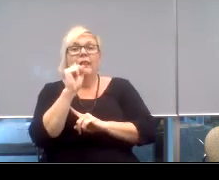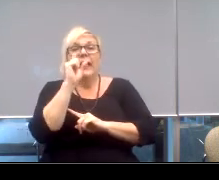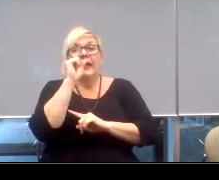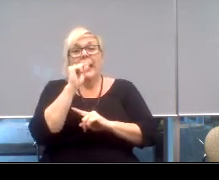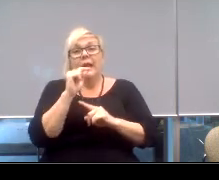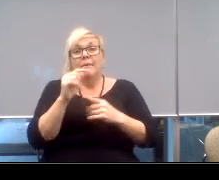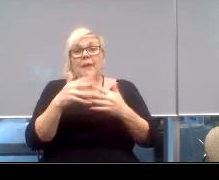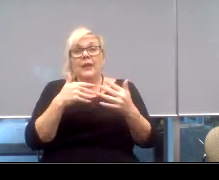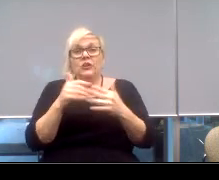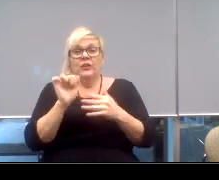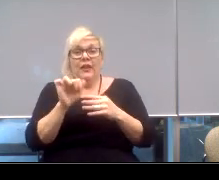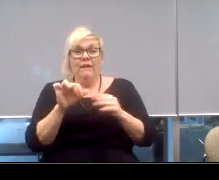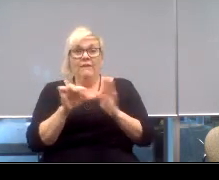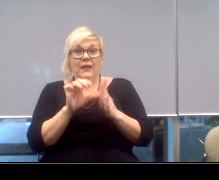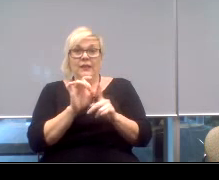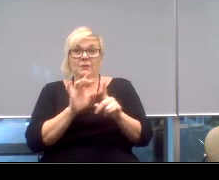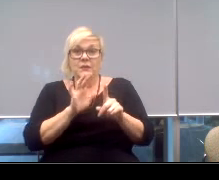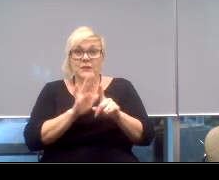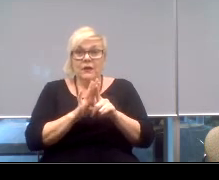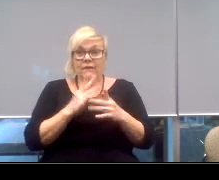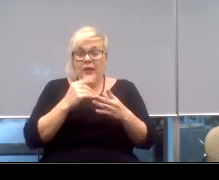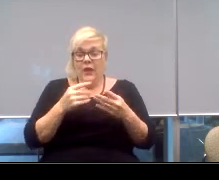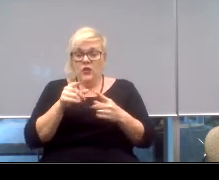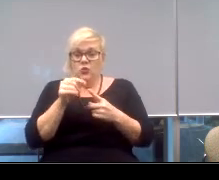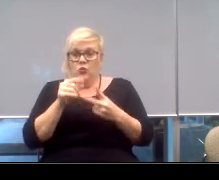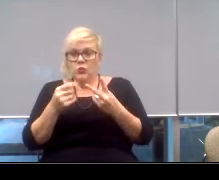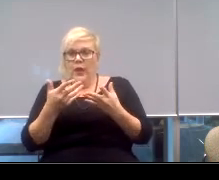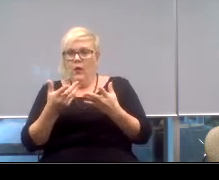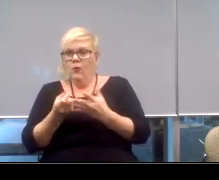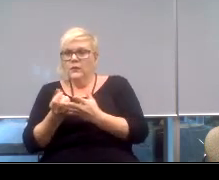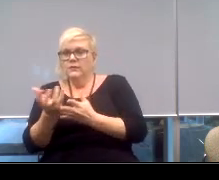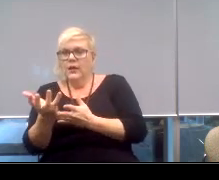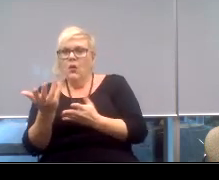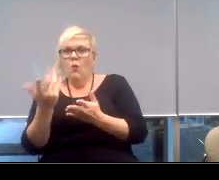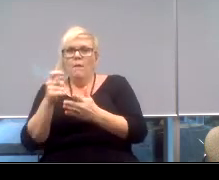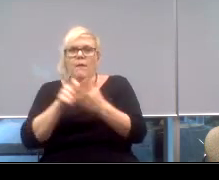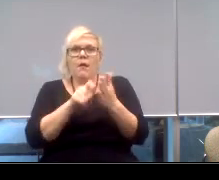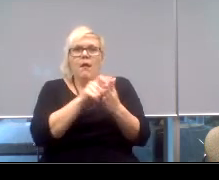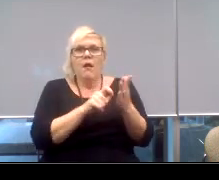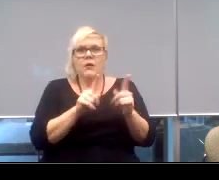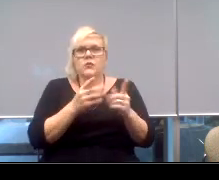their funding, their supports, and their providers. Participants receive a budget,